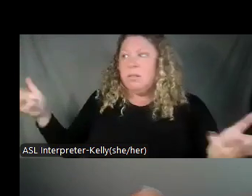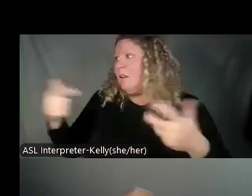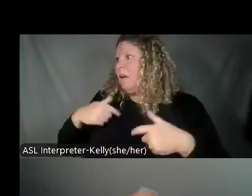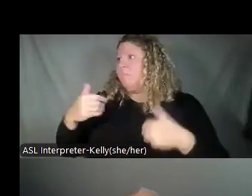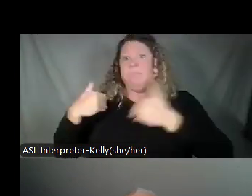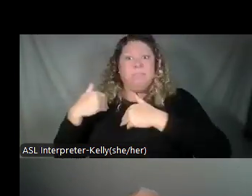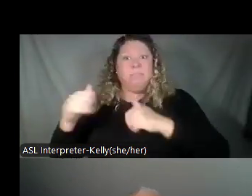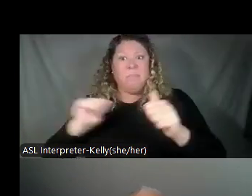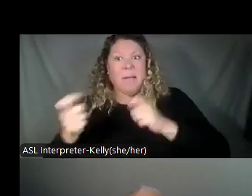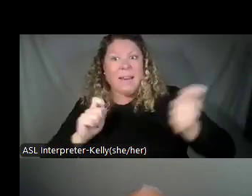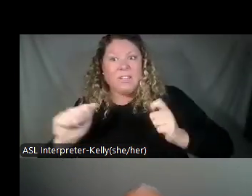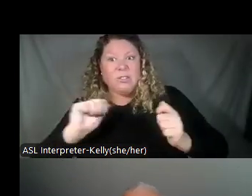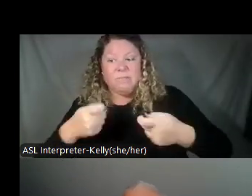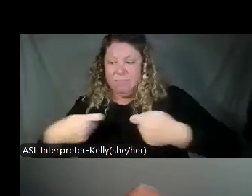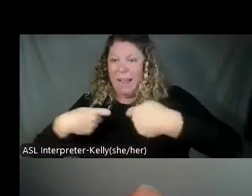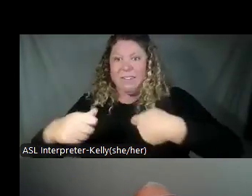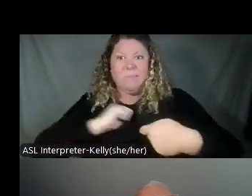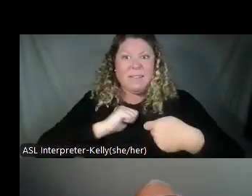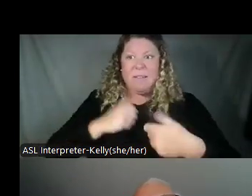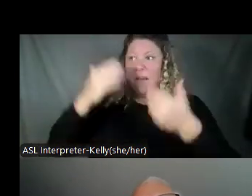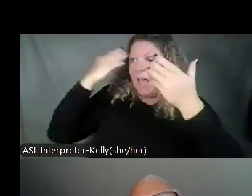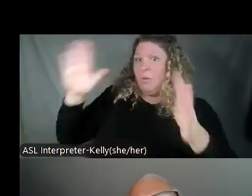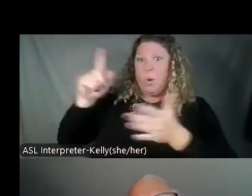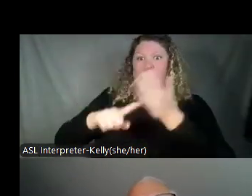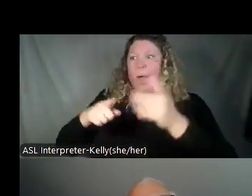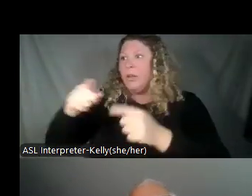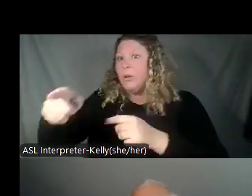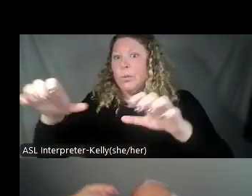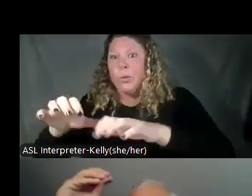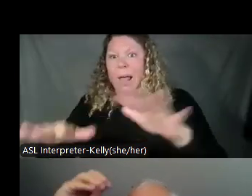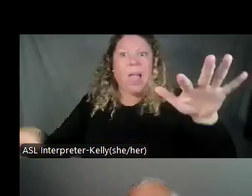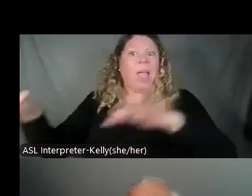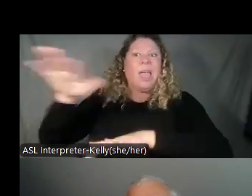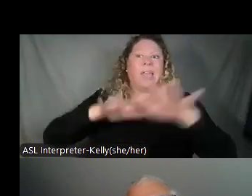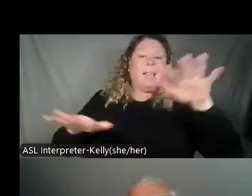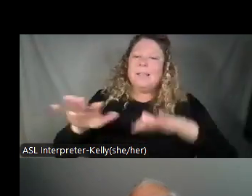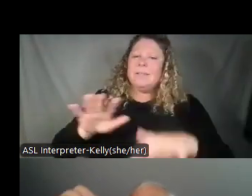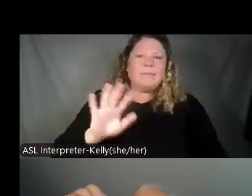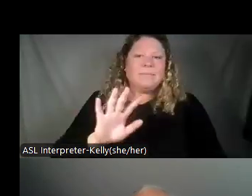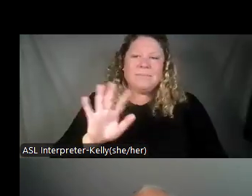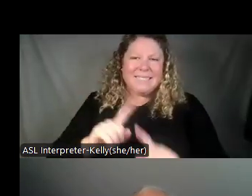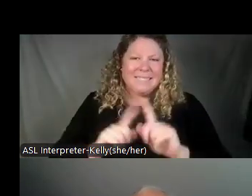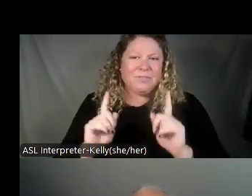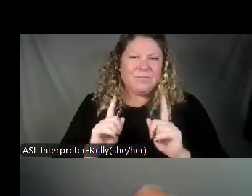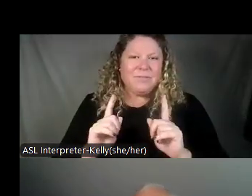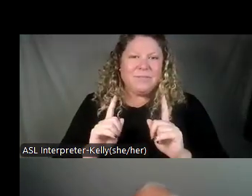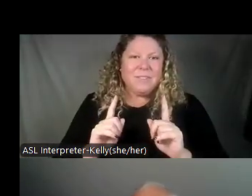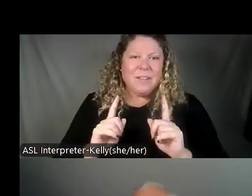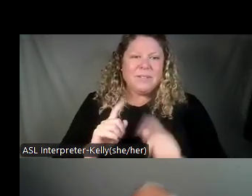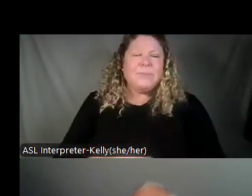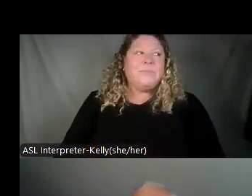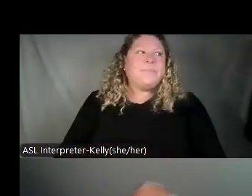We're going to be running around not knowing what we're doing. It's different than that. And I'll start to break that down and get to